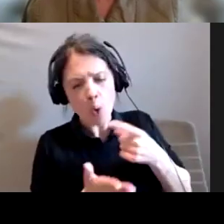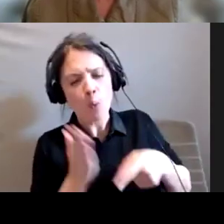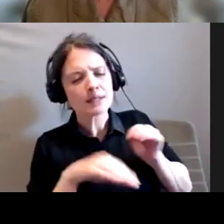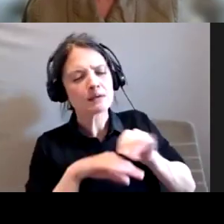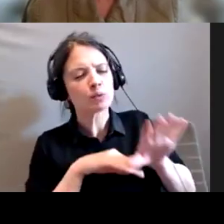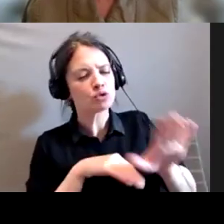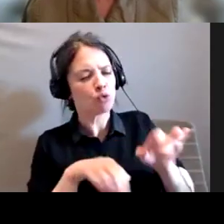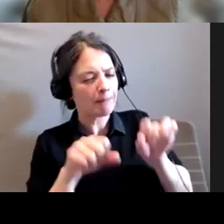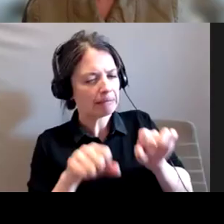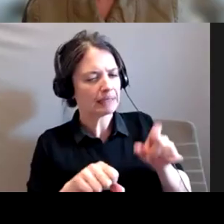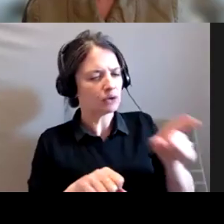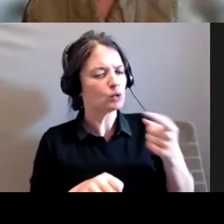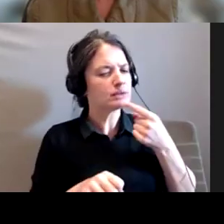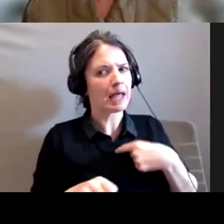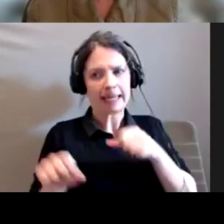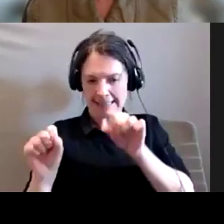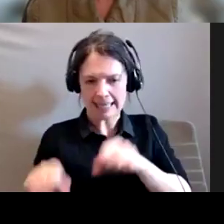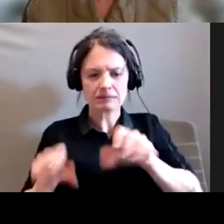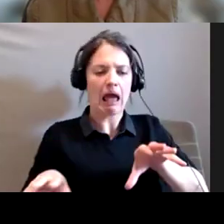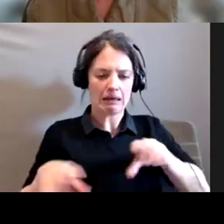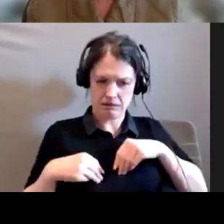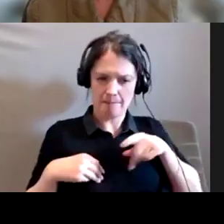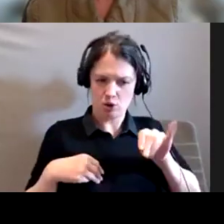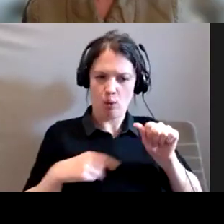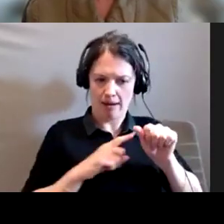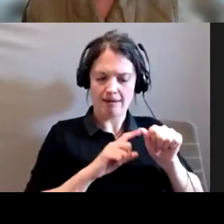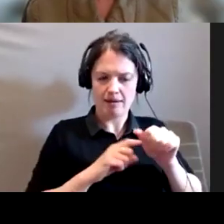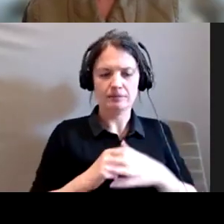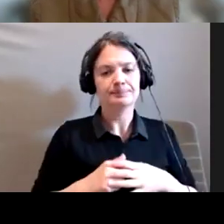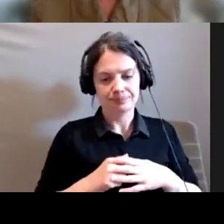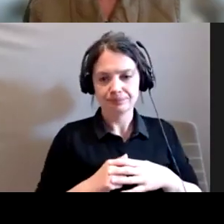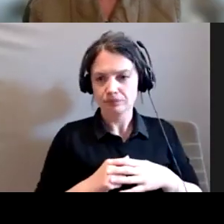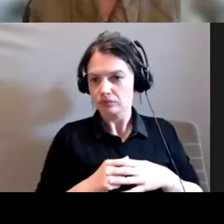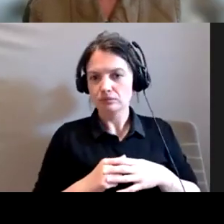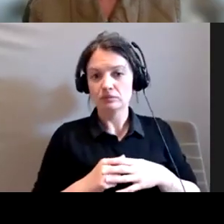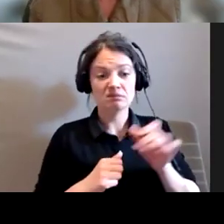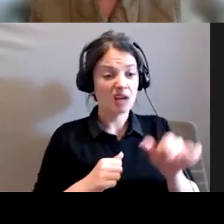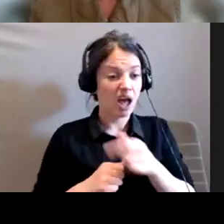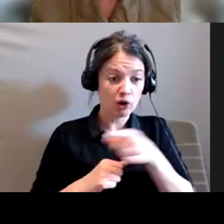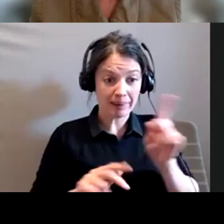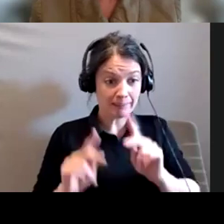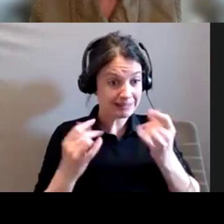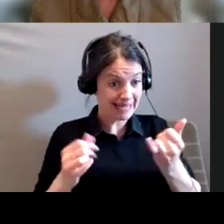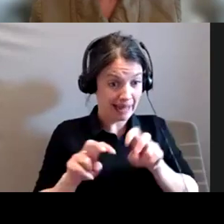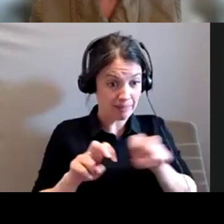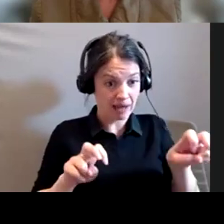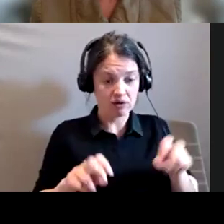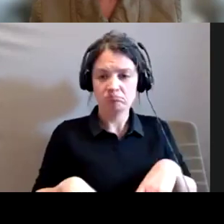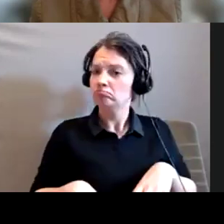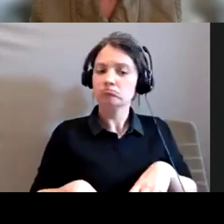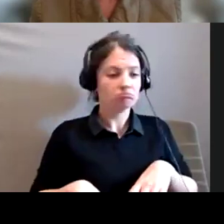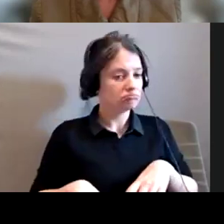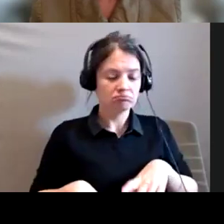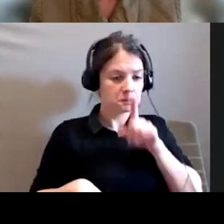consent to what's happening. Many older adults, as I've heard other colleagues here say, do not identify themselves